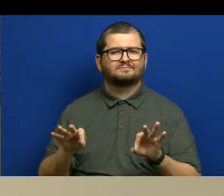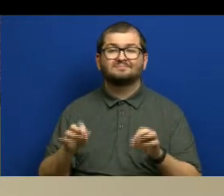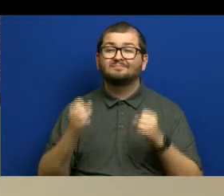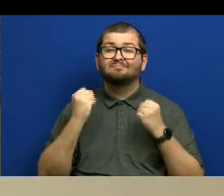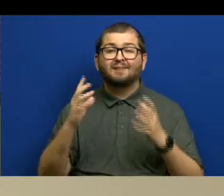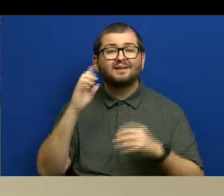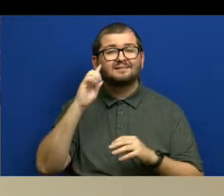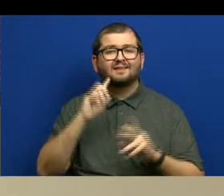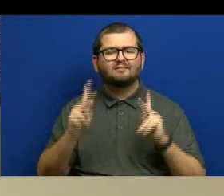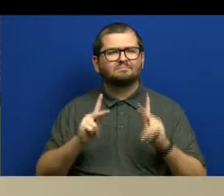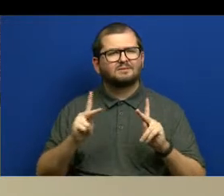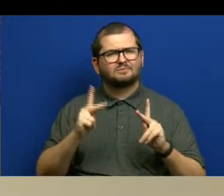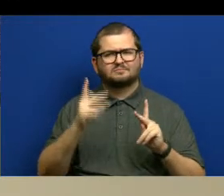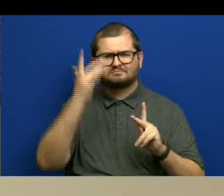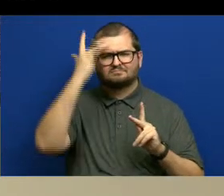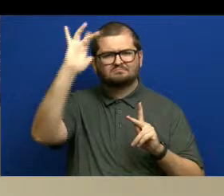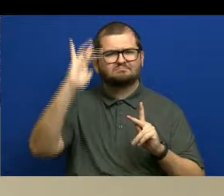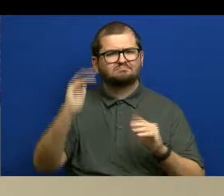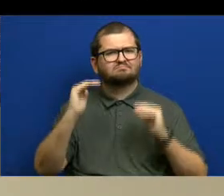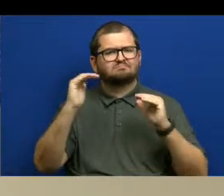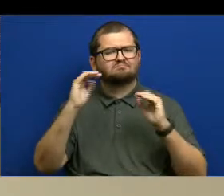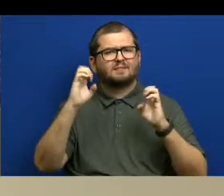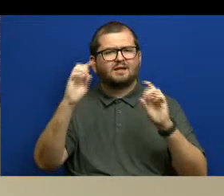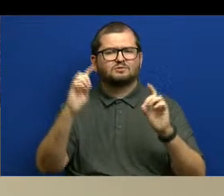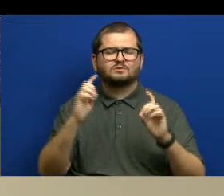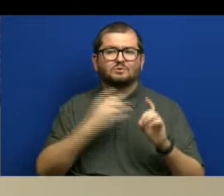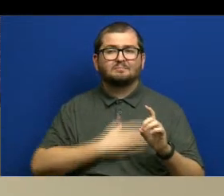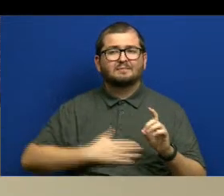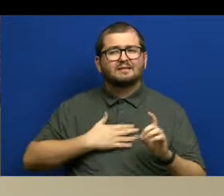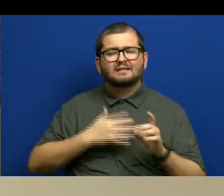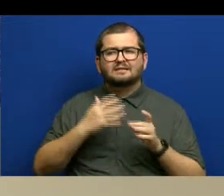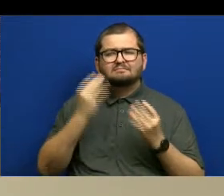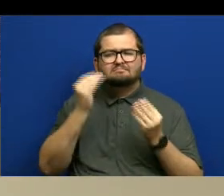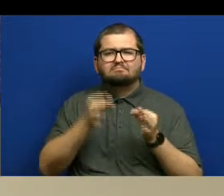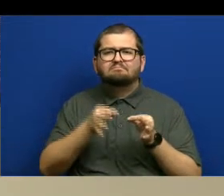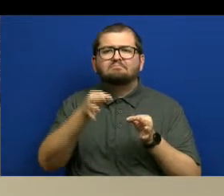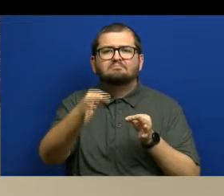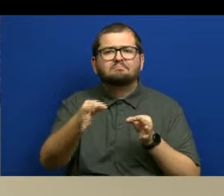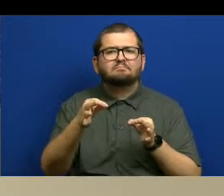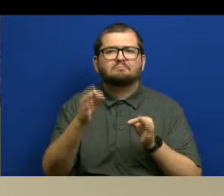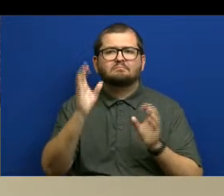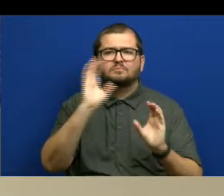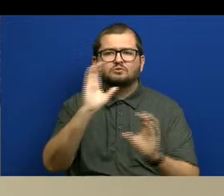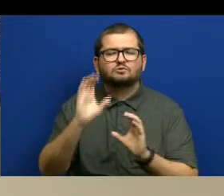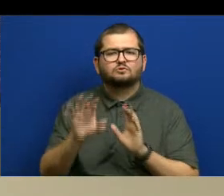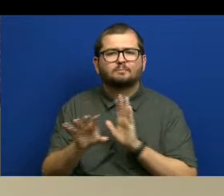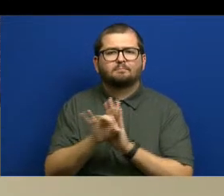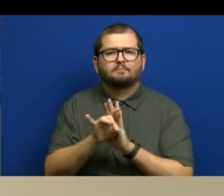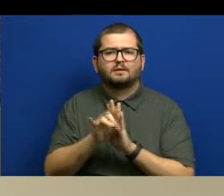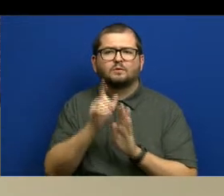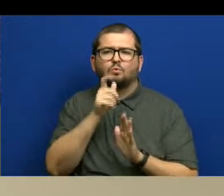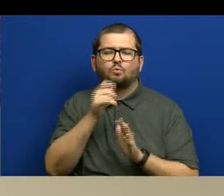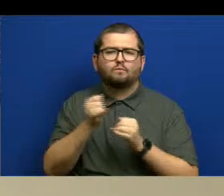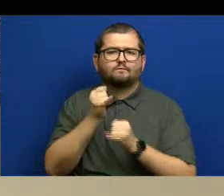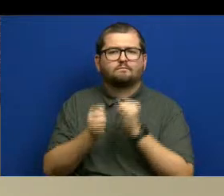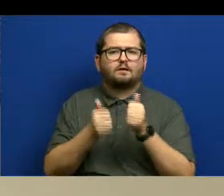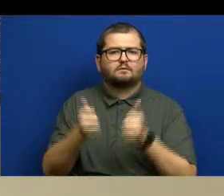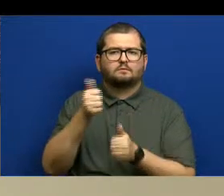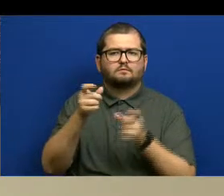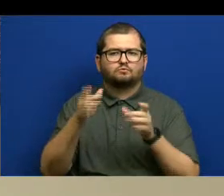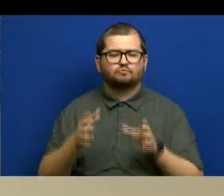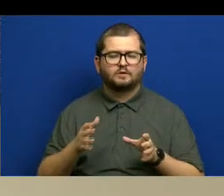people are well educated. I sincerely hope you will reconsider postponing the current candidate selection. Thank you for taking the time to